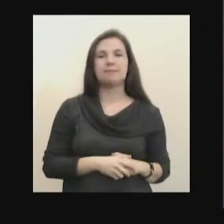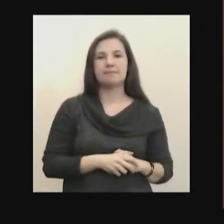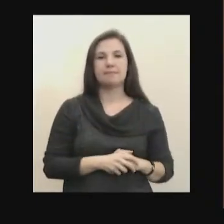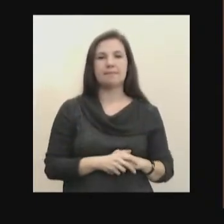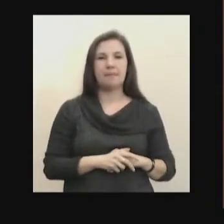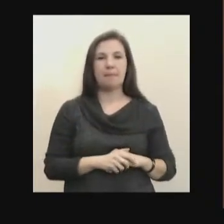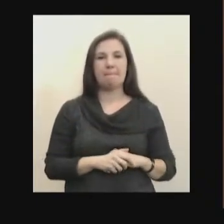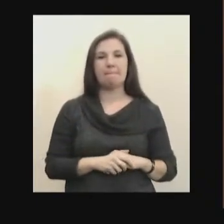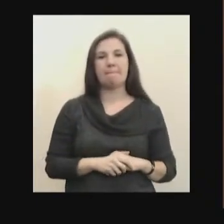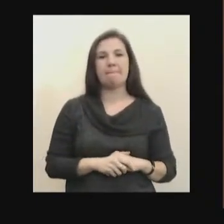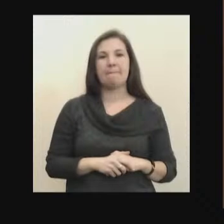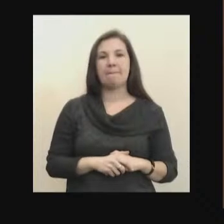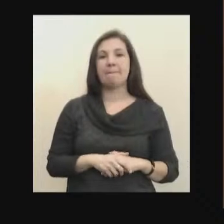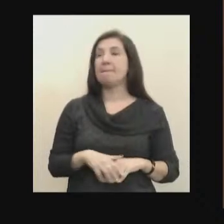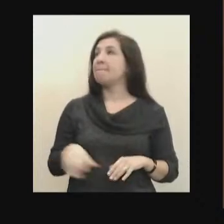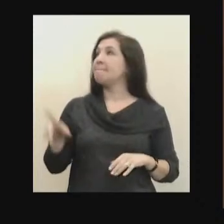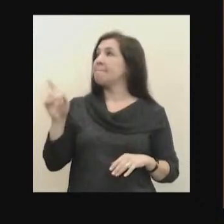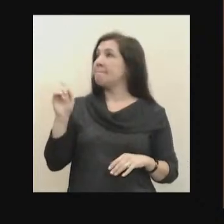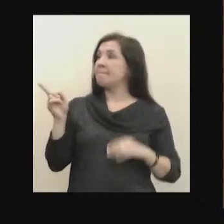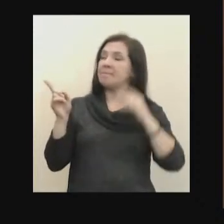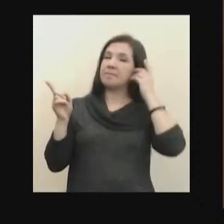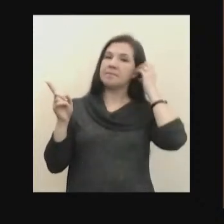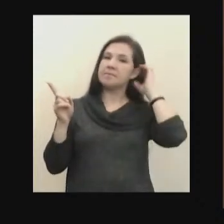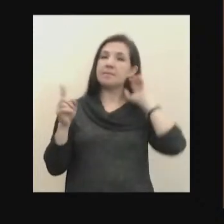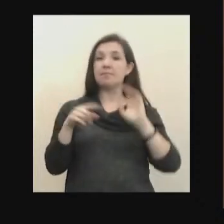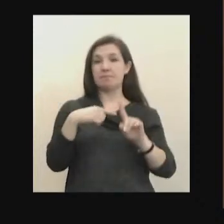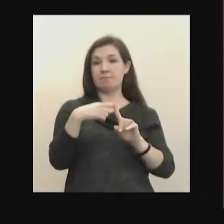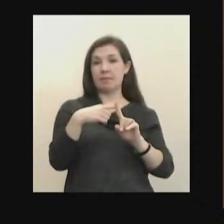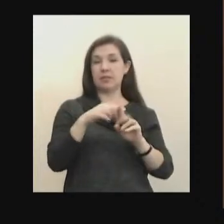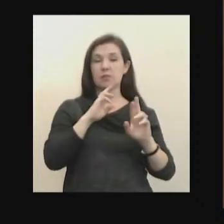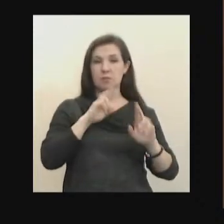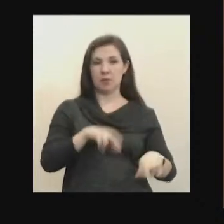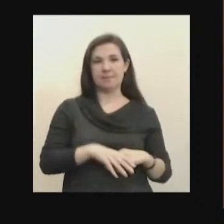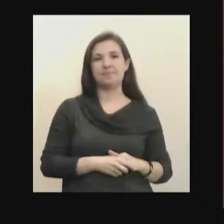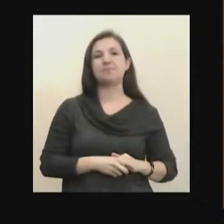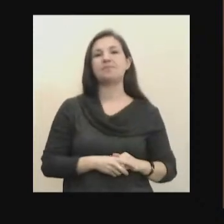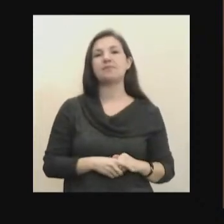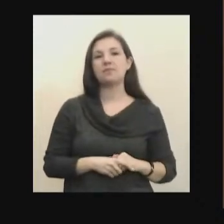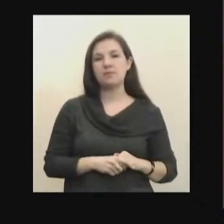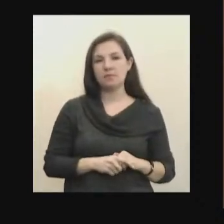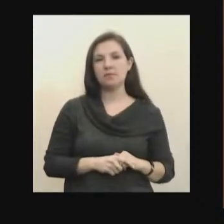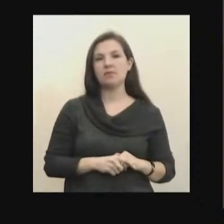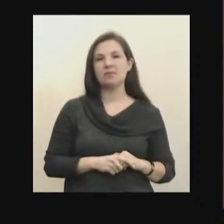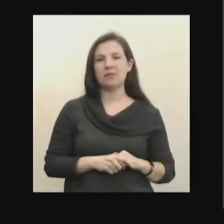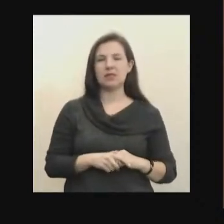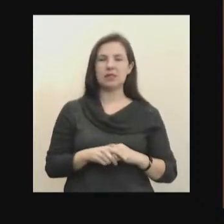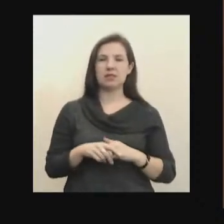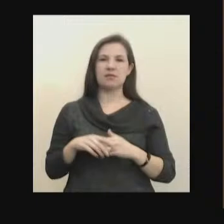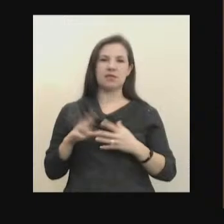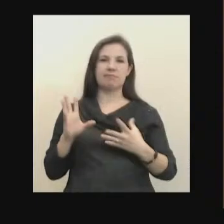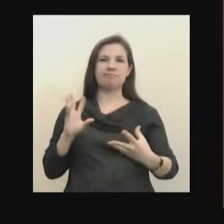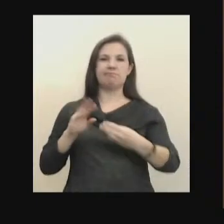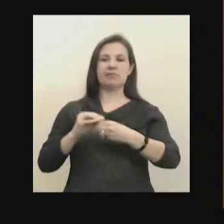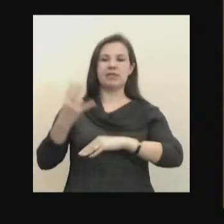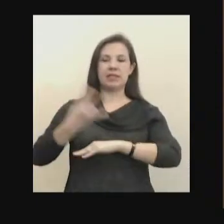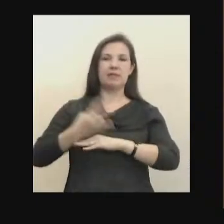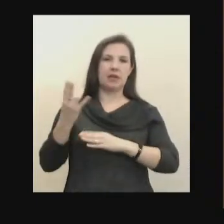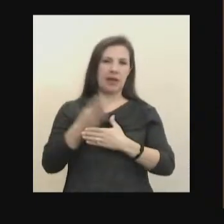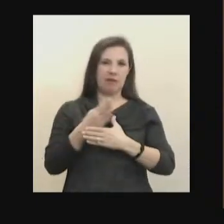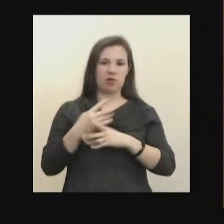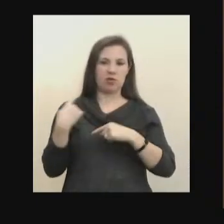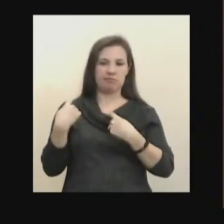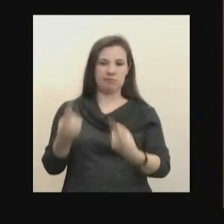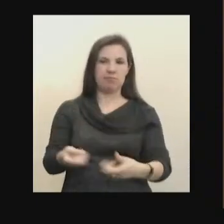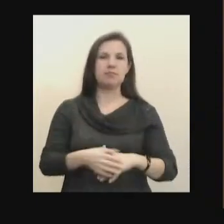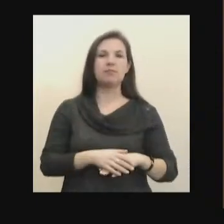Now this is looking at the positivity report and then a 7-day rolling average of the positivity report. And you'll see the spikes